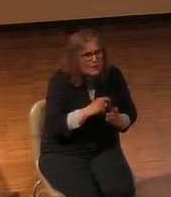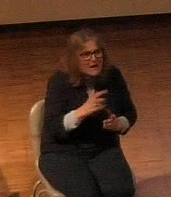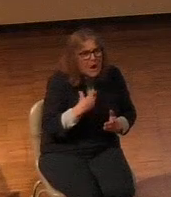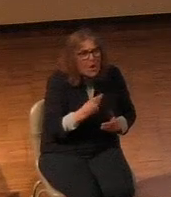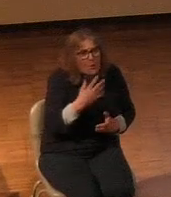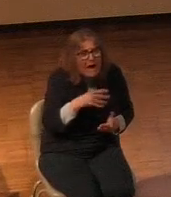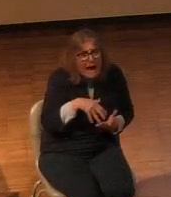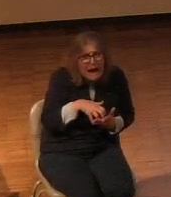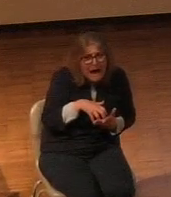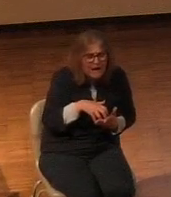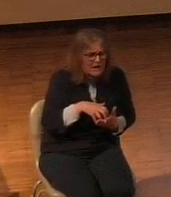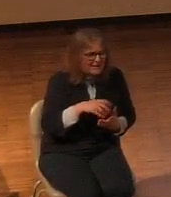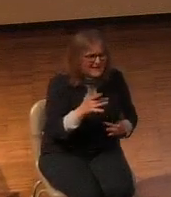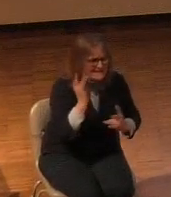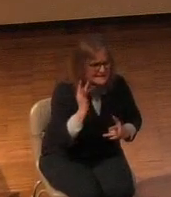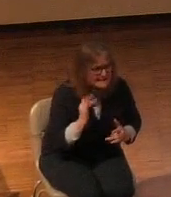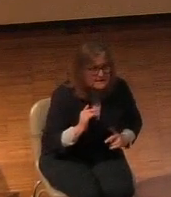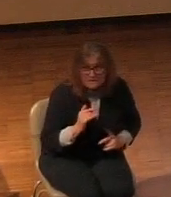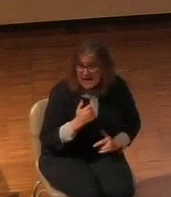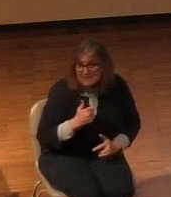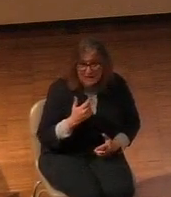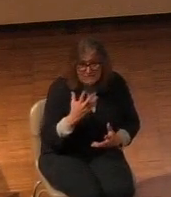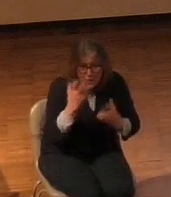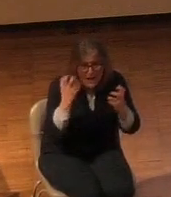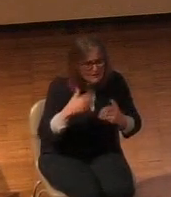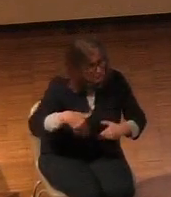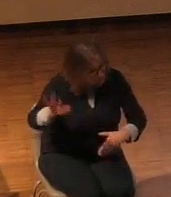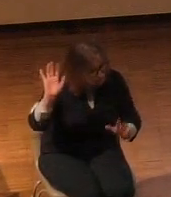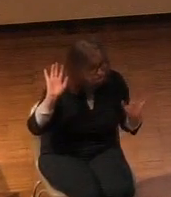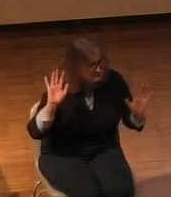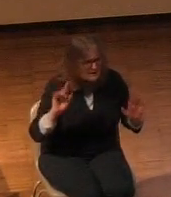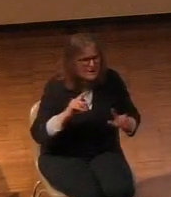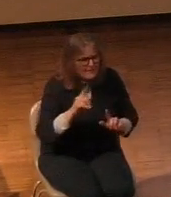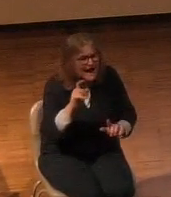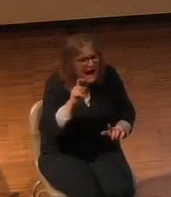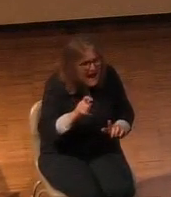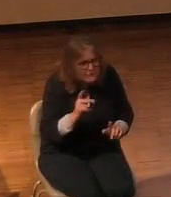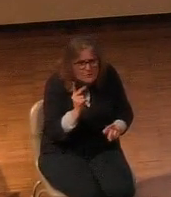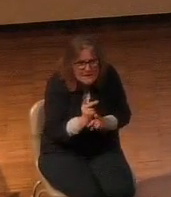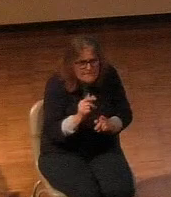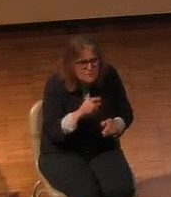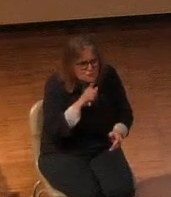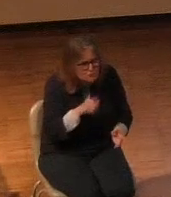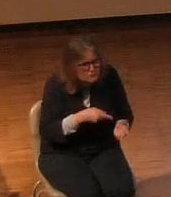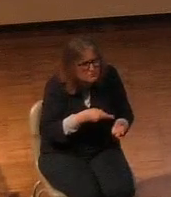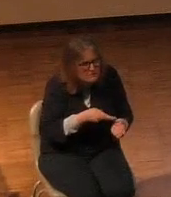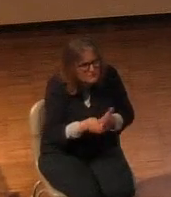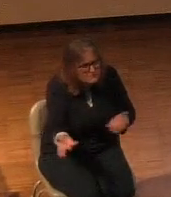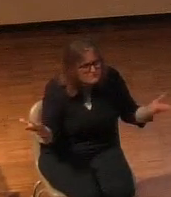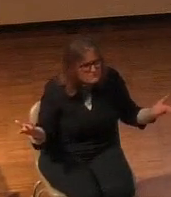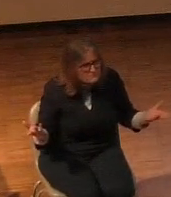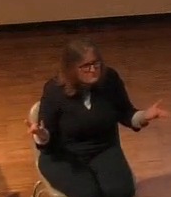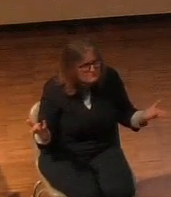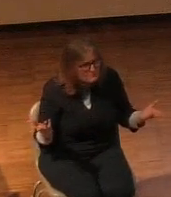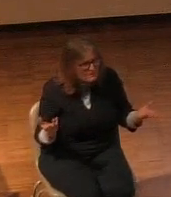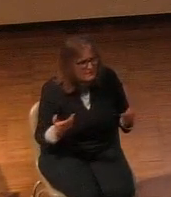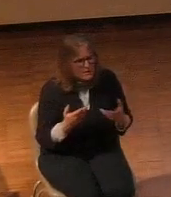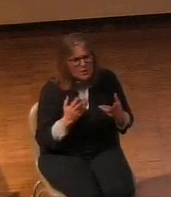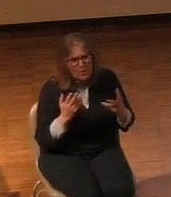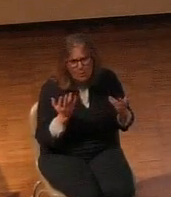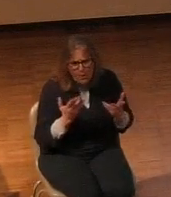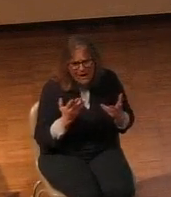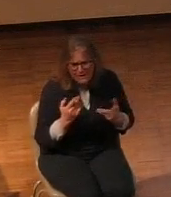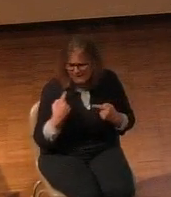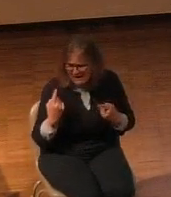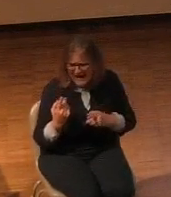sorry, you can walk out if you want to, but I have to keep it real. What has kept